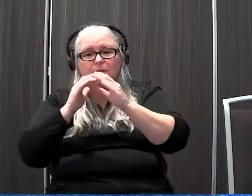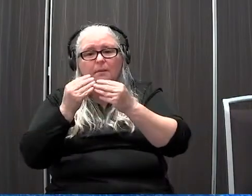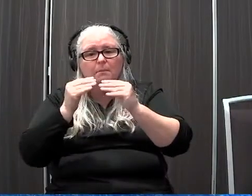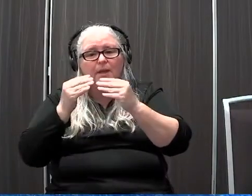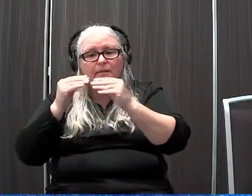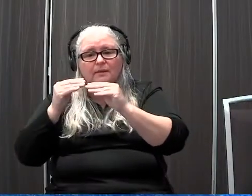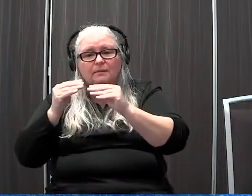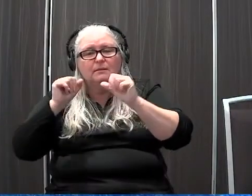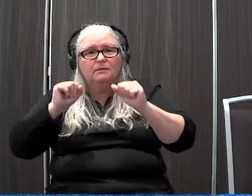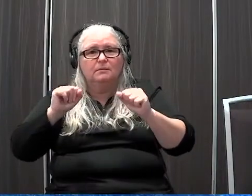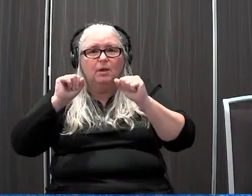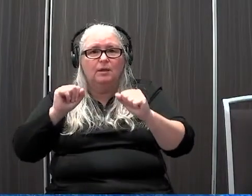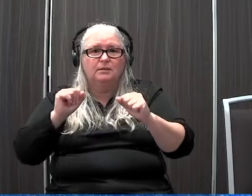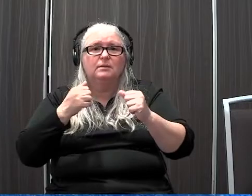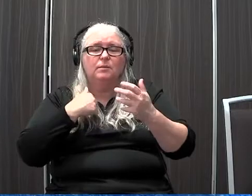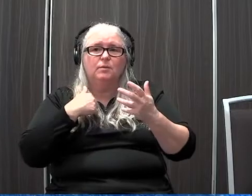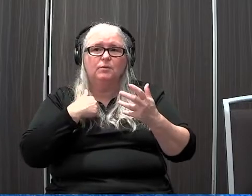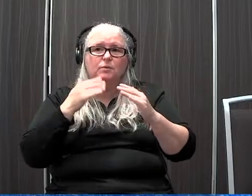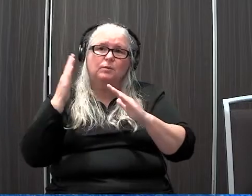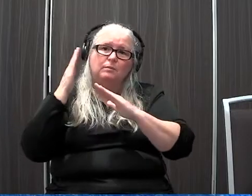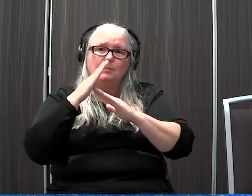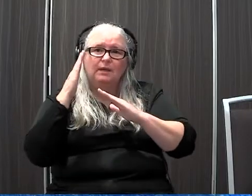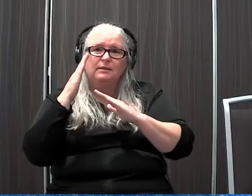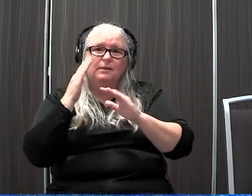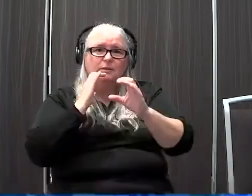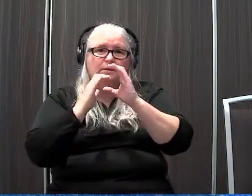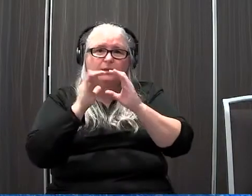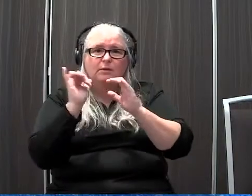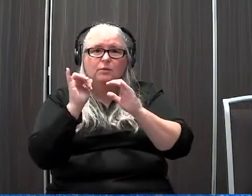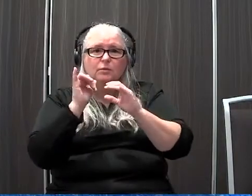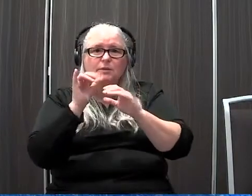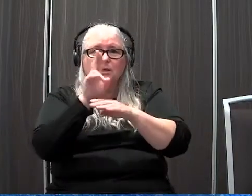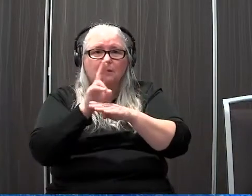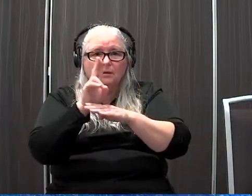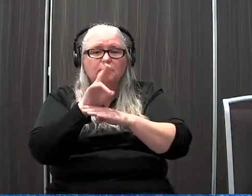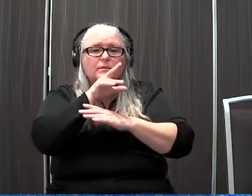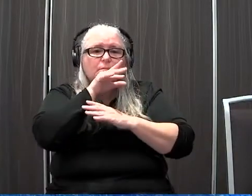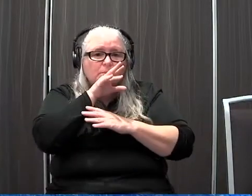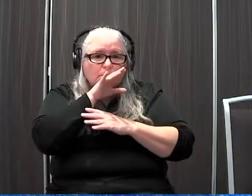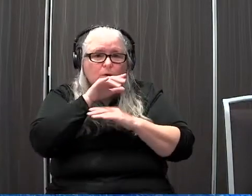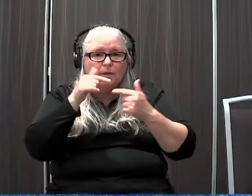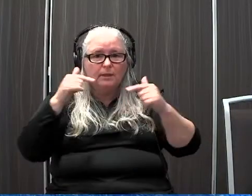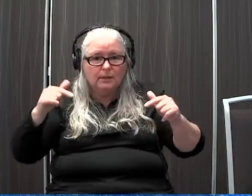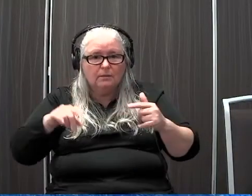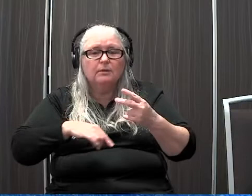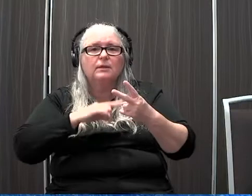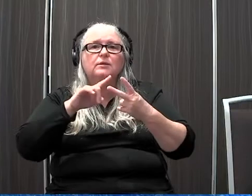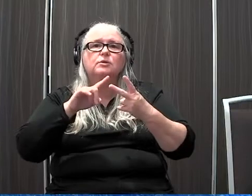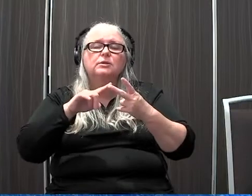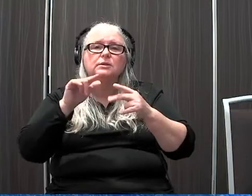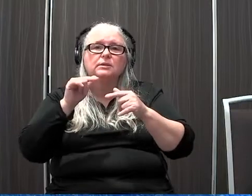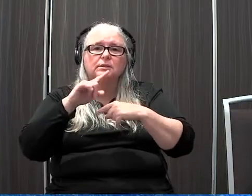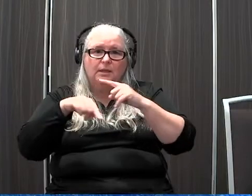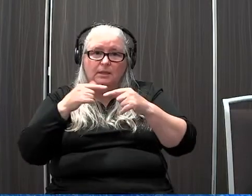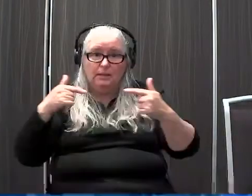maximize communication for students with charge. So that's using a combination of spoken language, sign language,